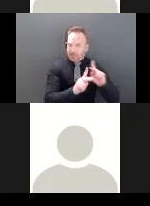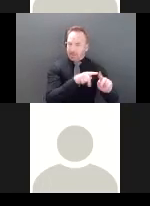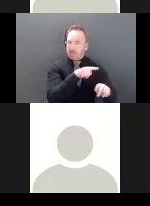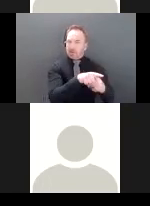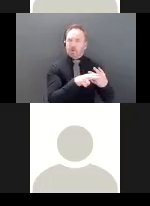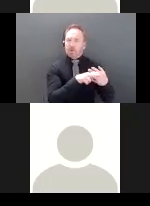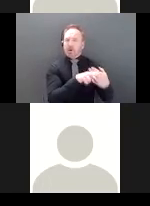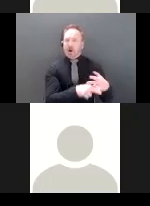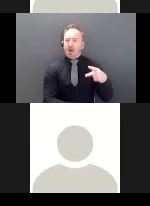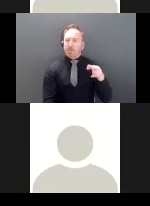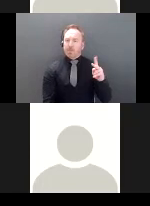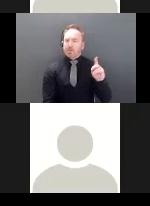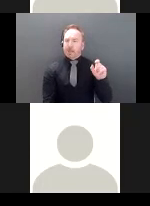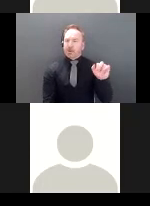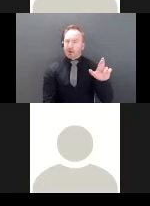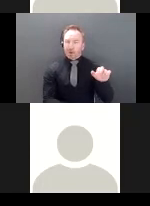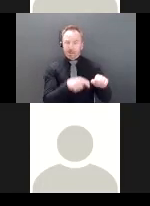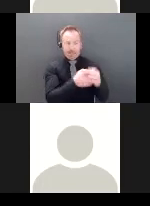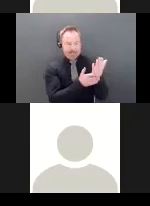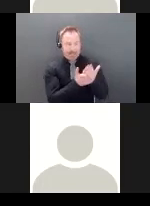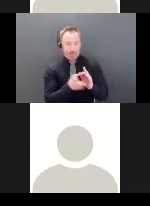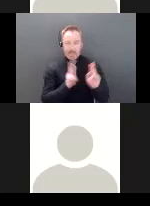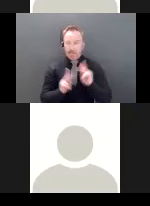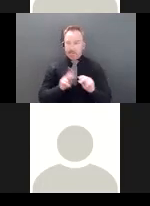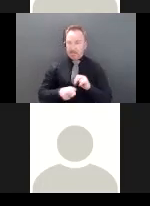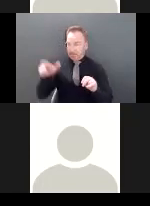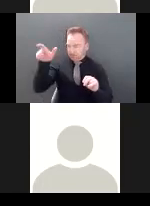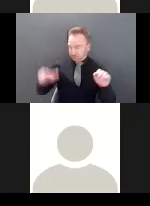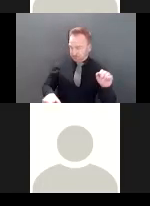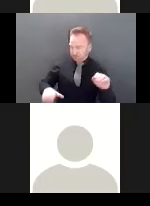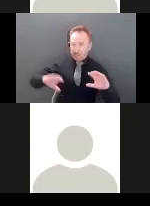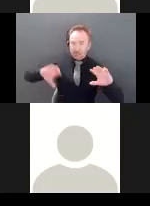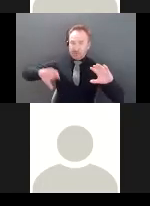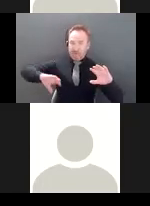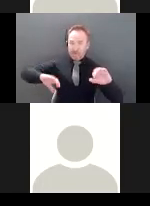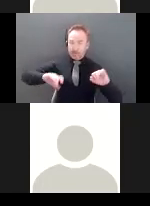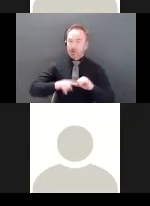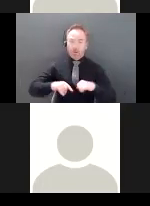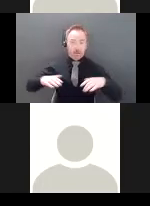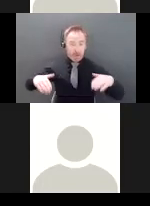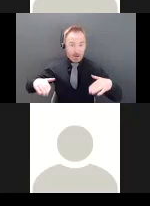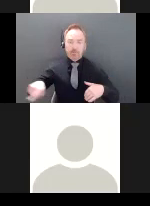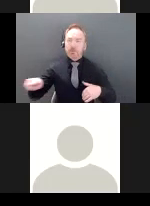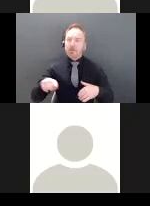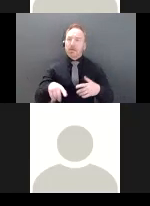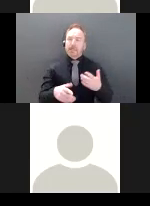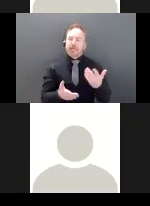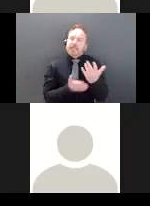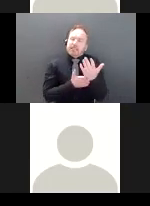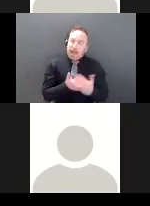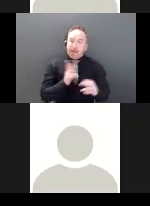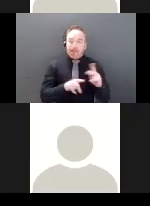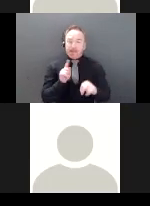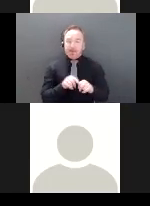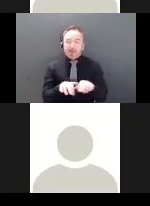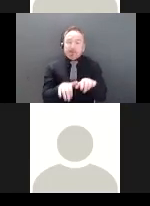of you have checked in via the chat box, but if you haven't, it would be great to check in. And just if you can note, some of you have noted when you've said hello in the